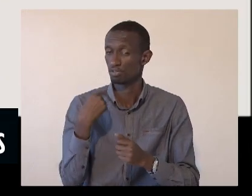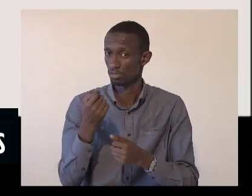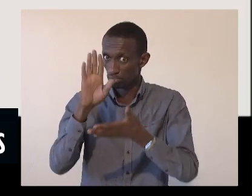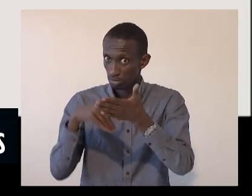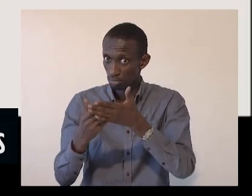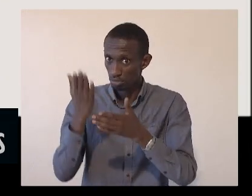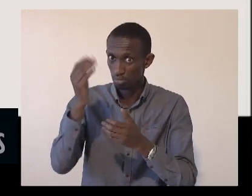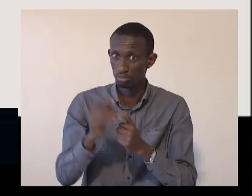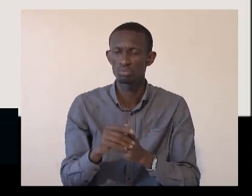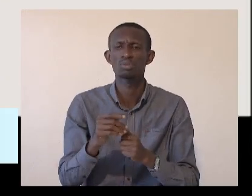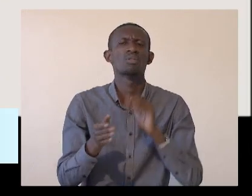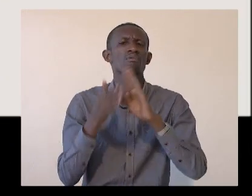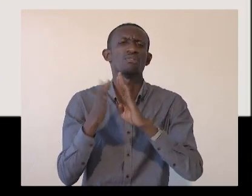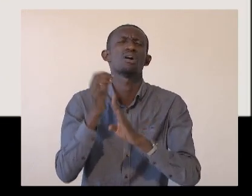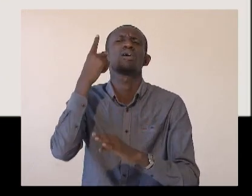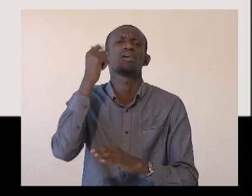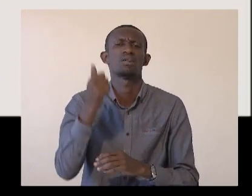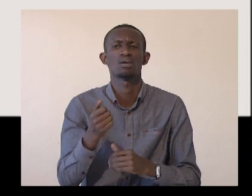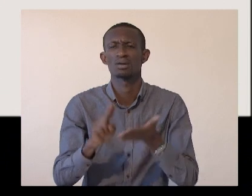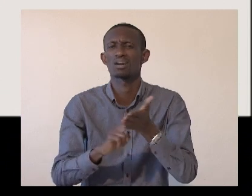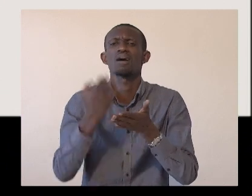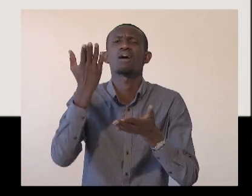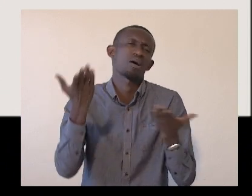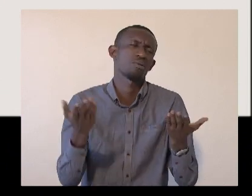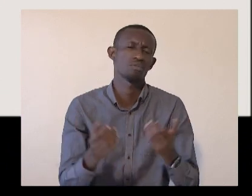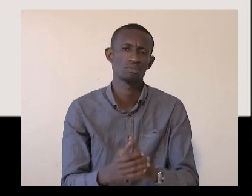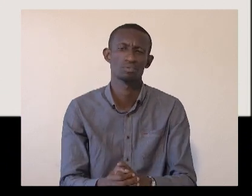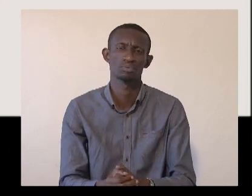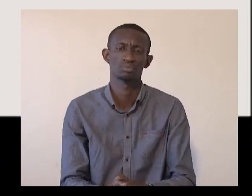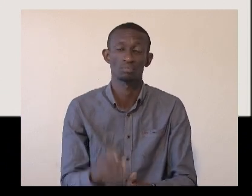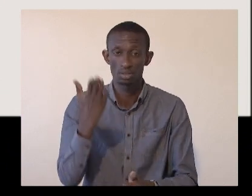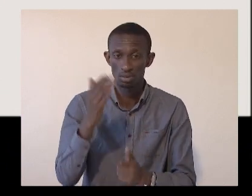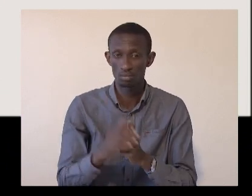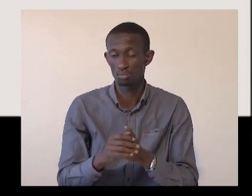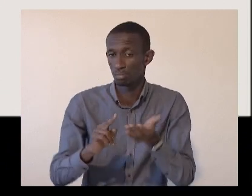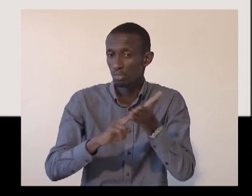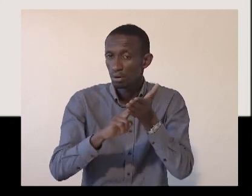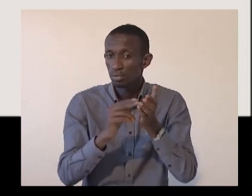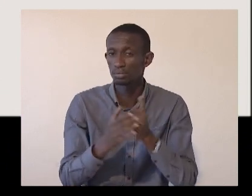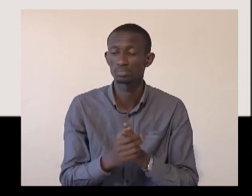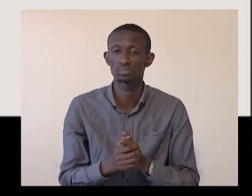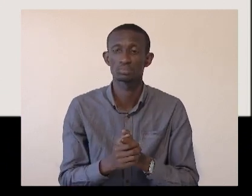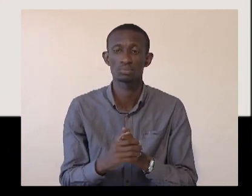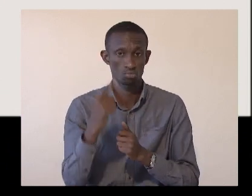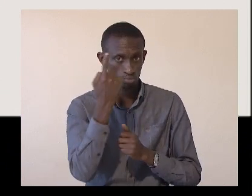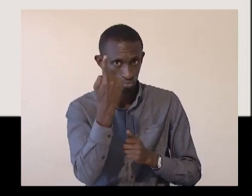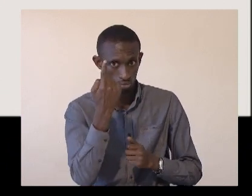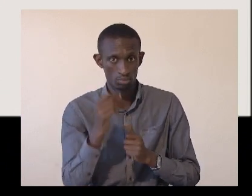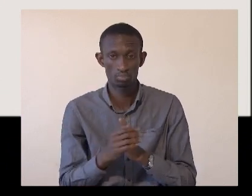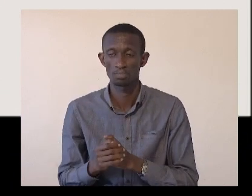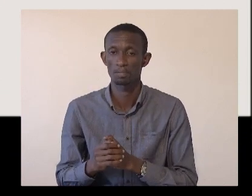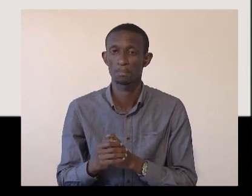then immediately you understand the use of that salt. So it is used as one of